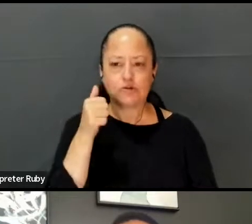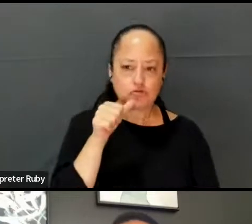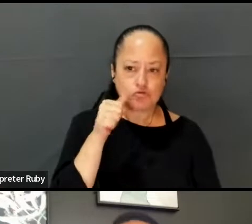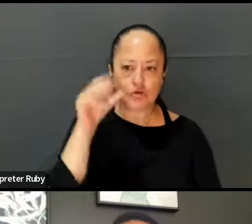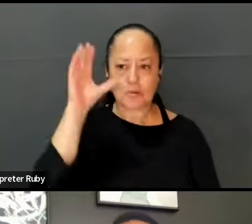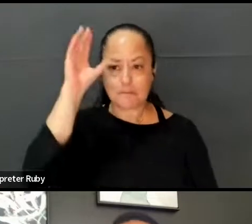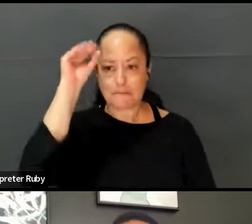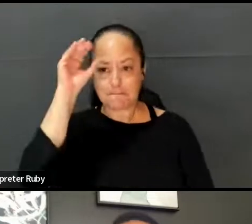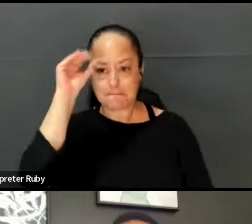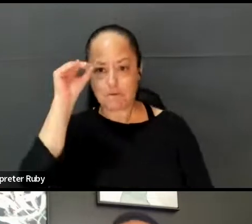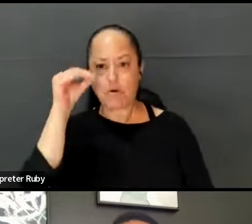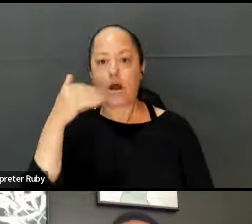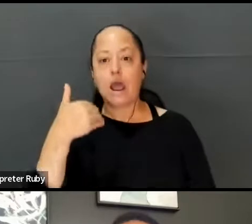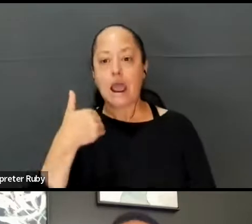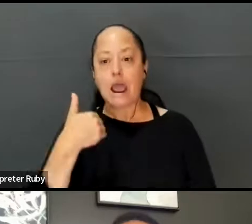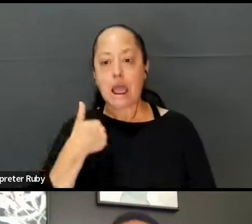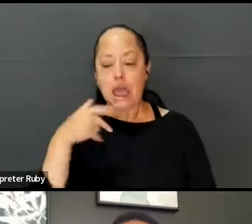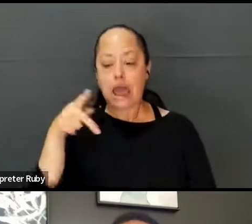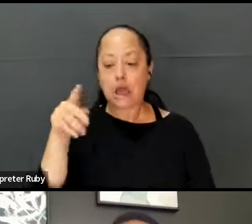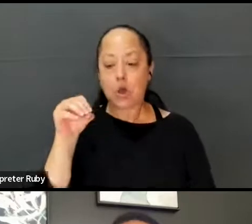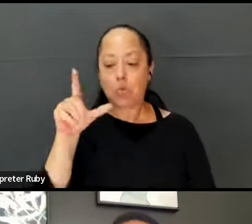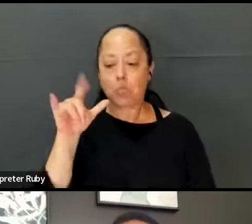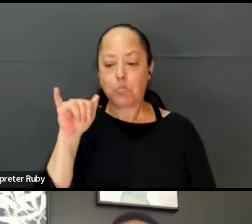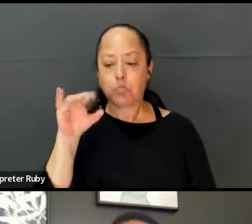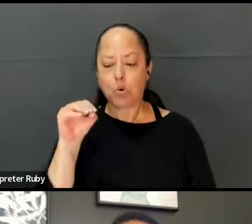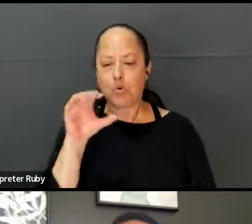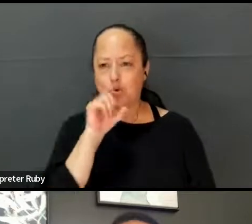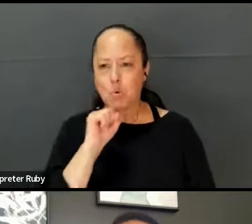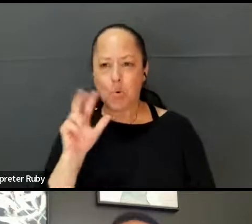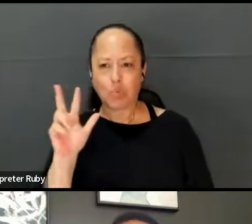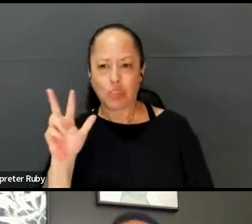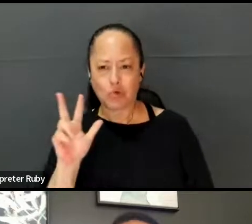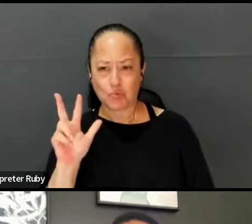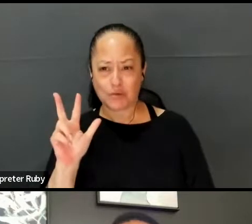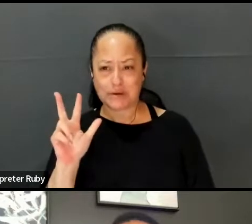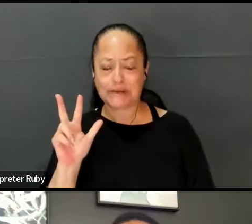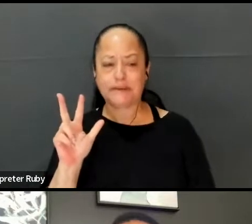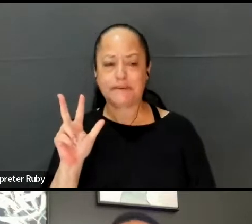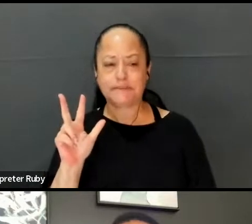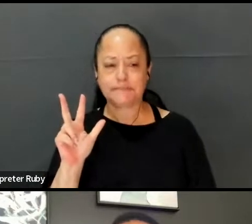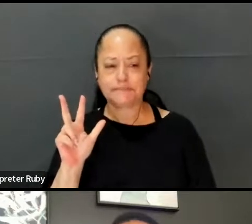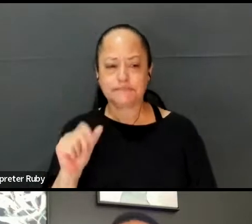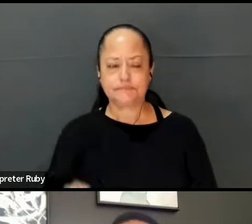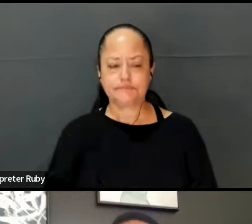I had polio when I was 3, and